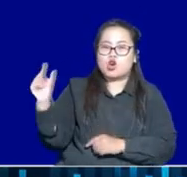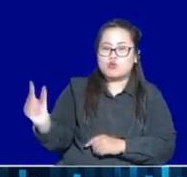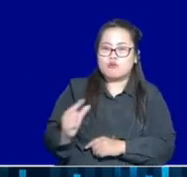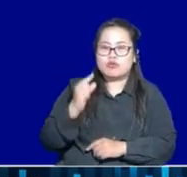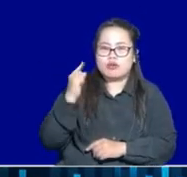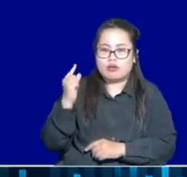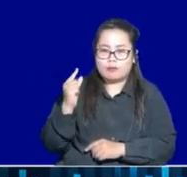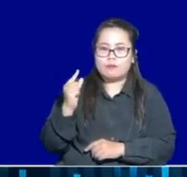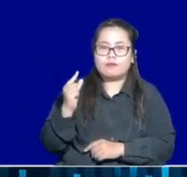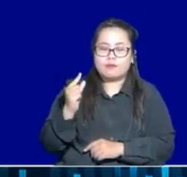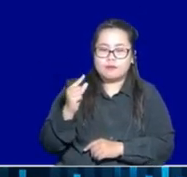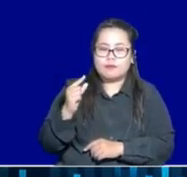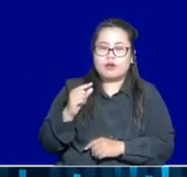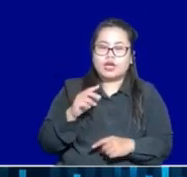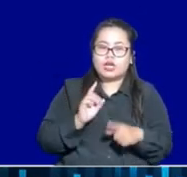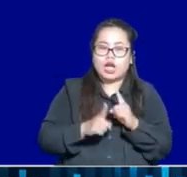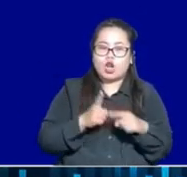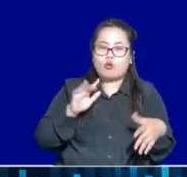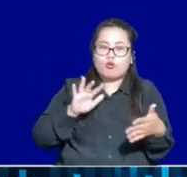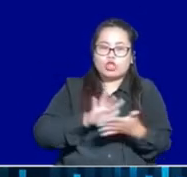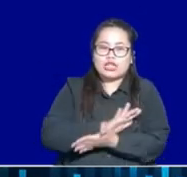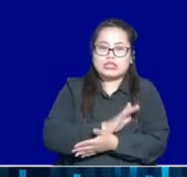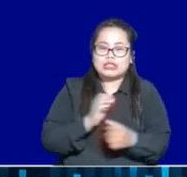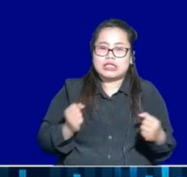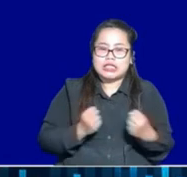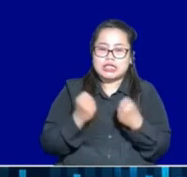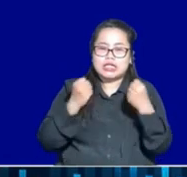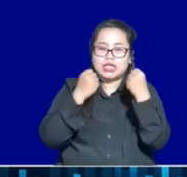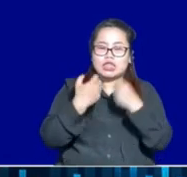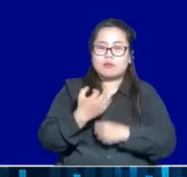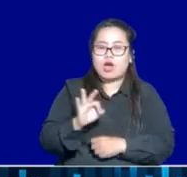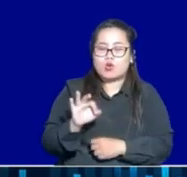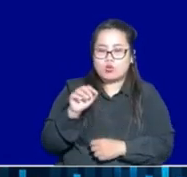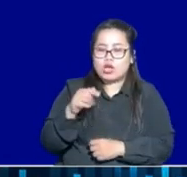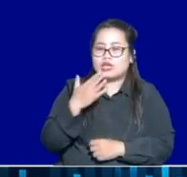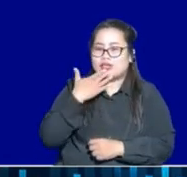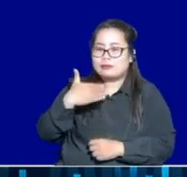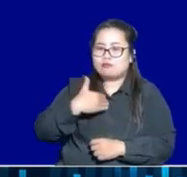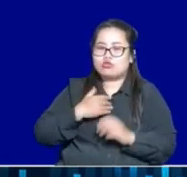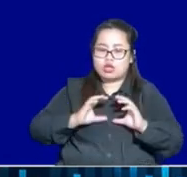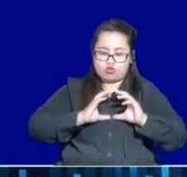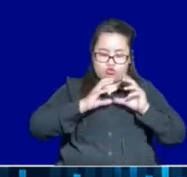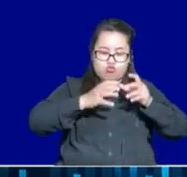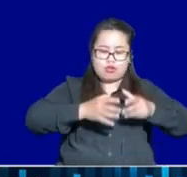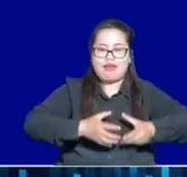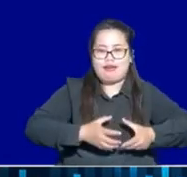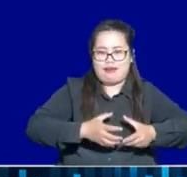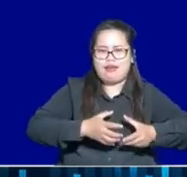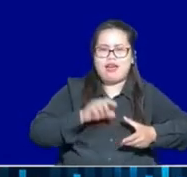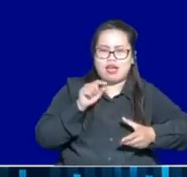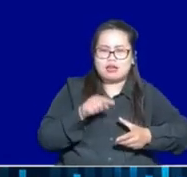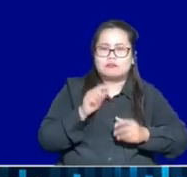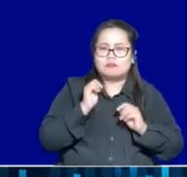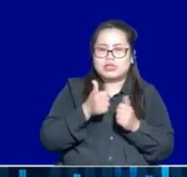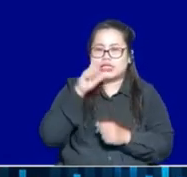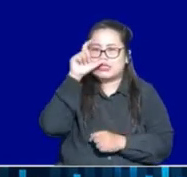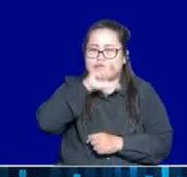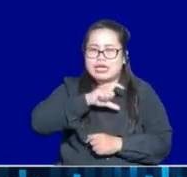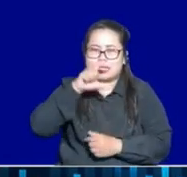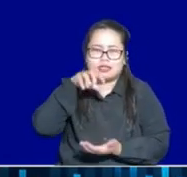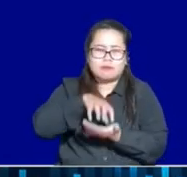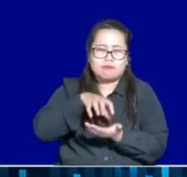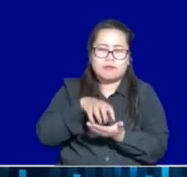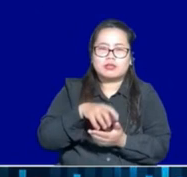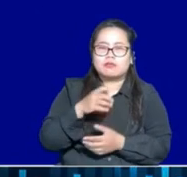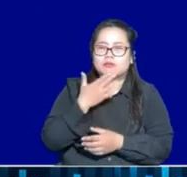renewable energy potential you have, the world is going to be looking for places that have green energy to be